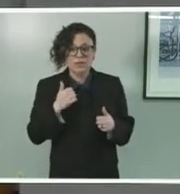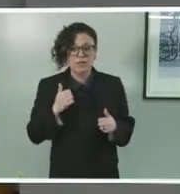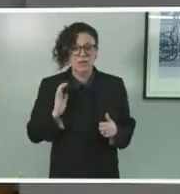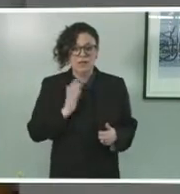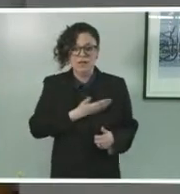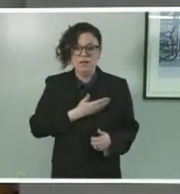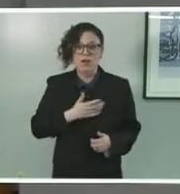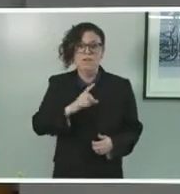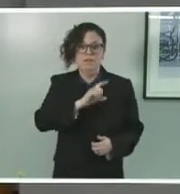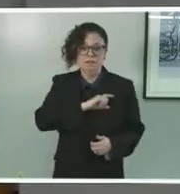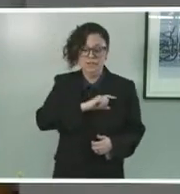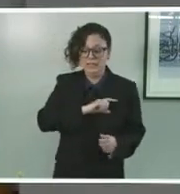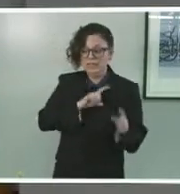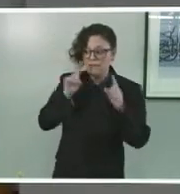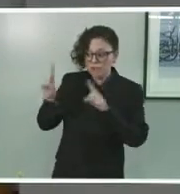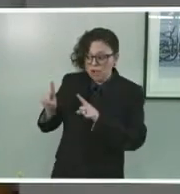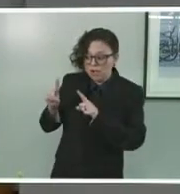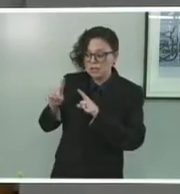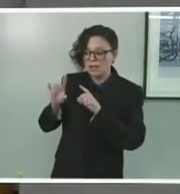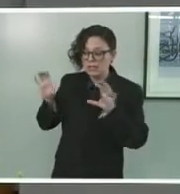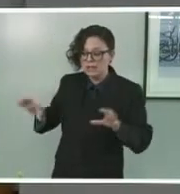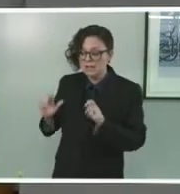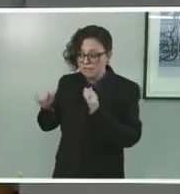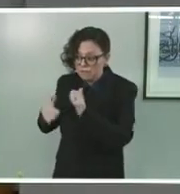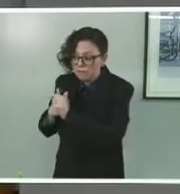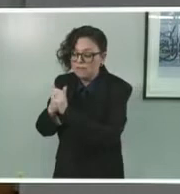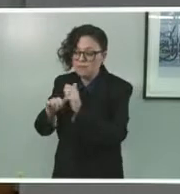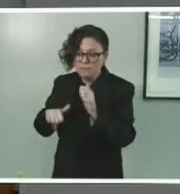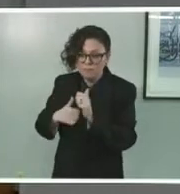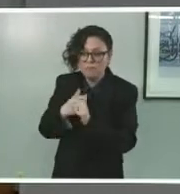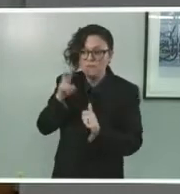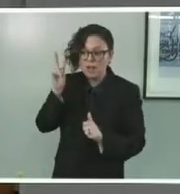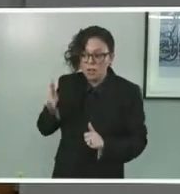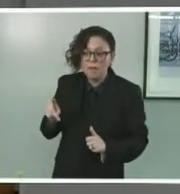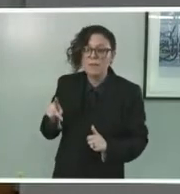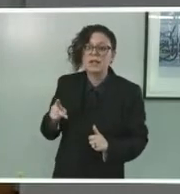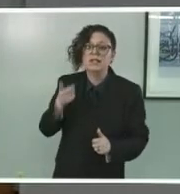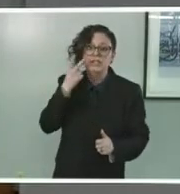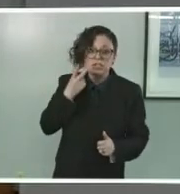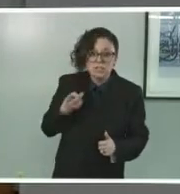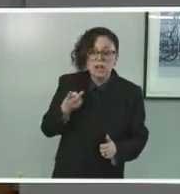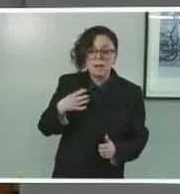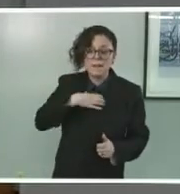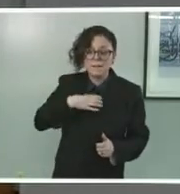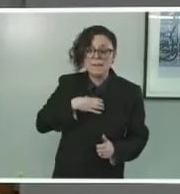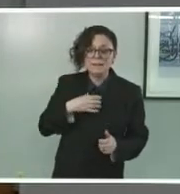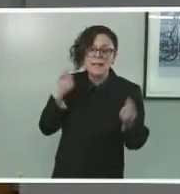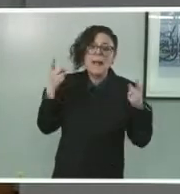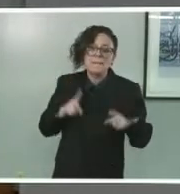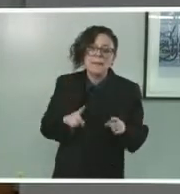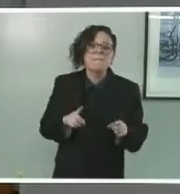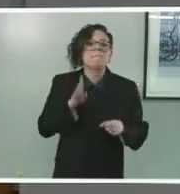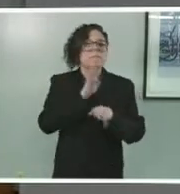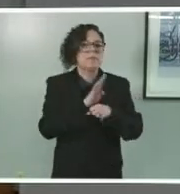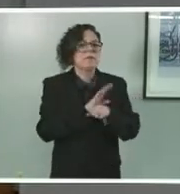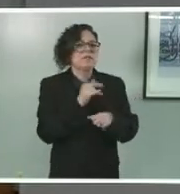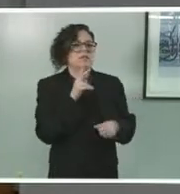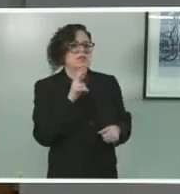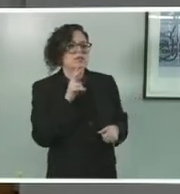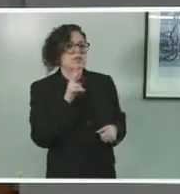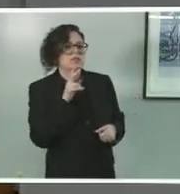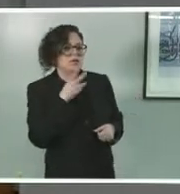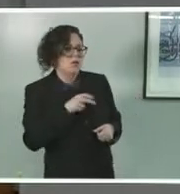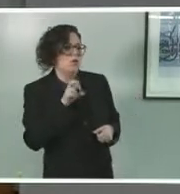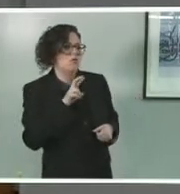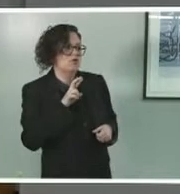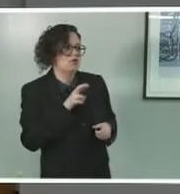department, our code officers have done since receiving complaints have resulted in a business owner cooperating, working with the